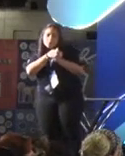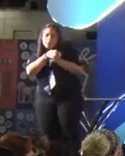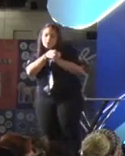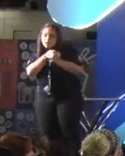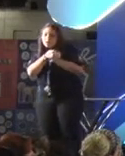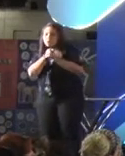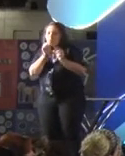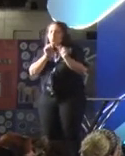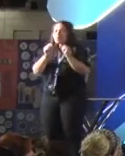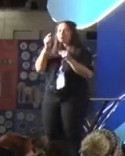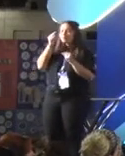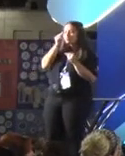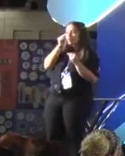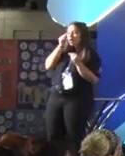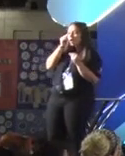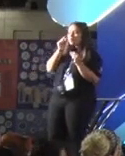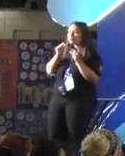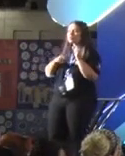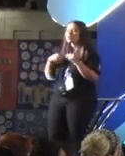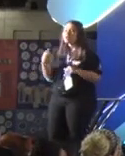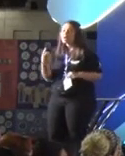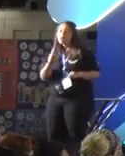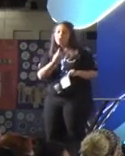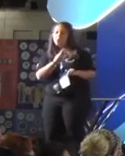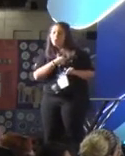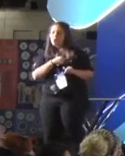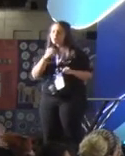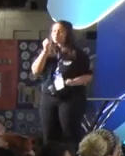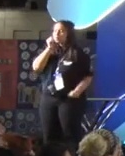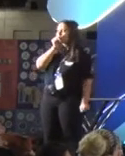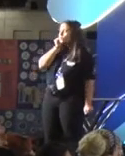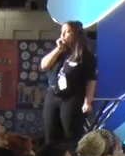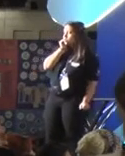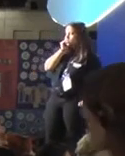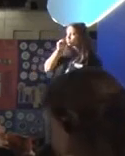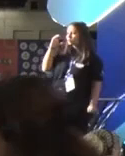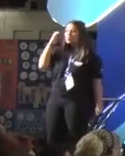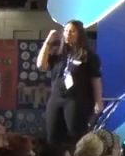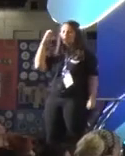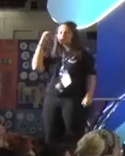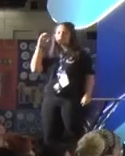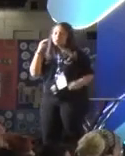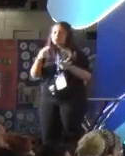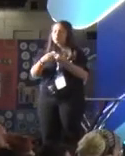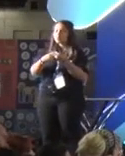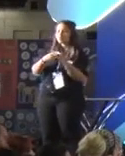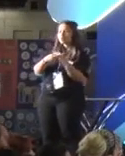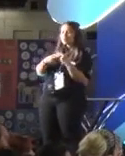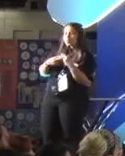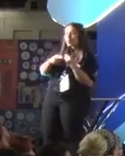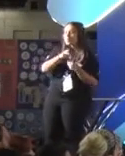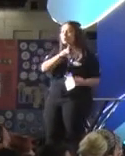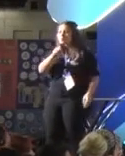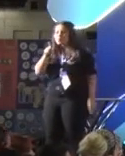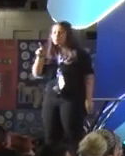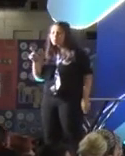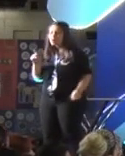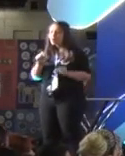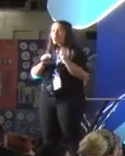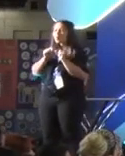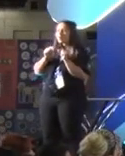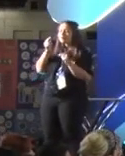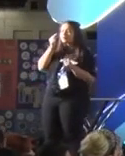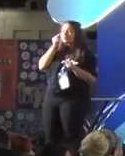that we as scientists, writers, teachers, what do you think that we can do to fix